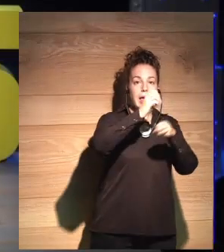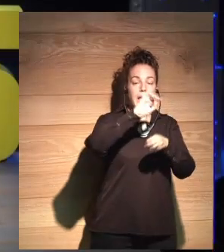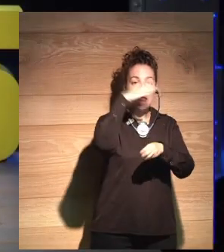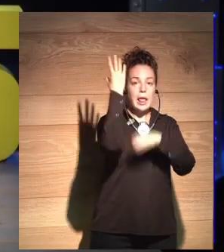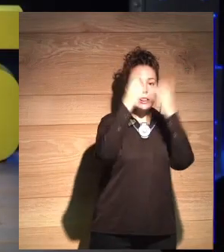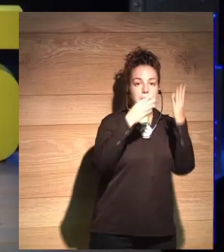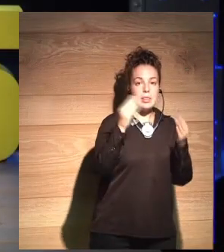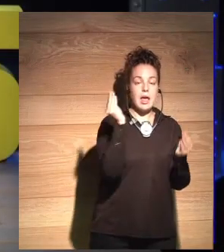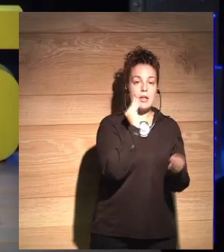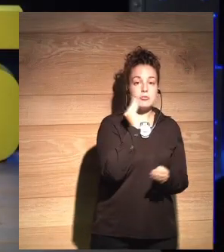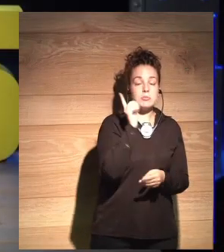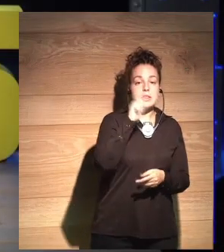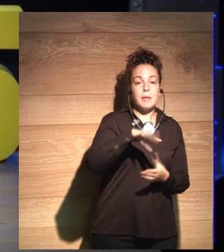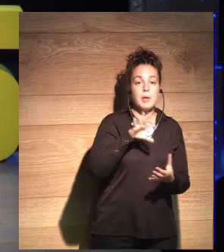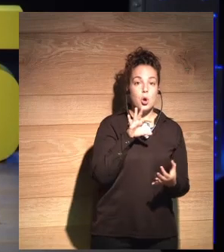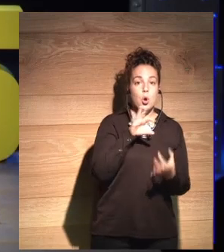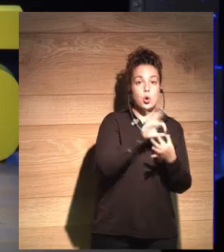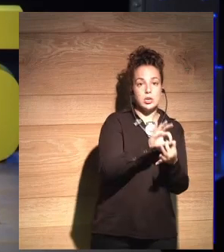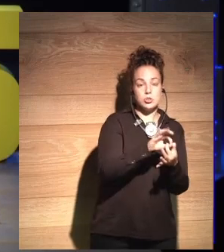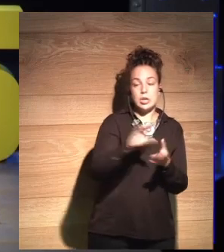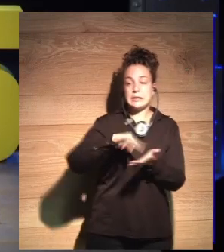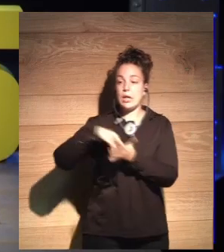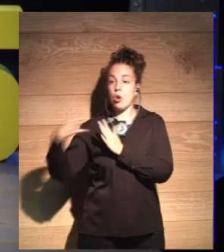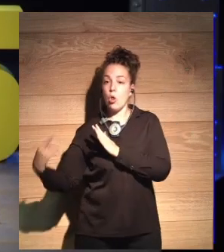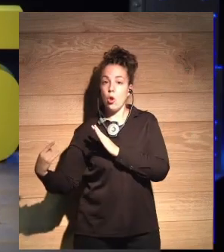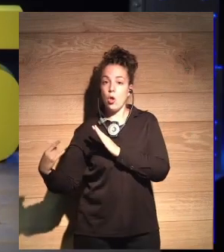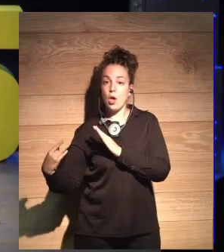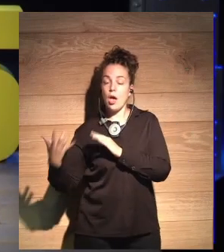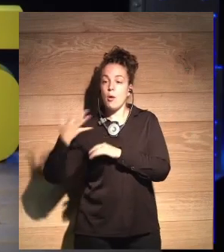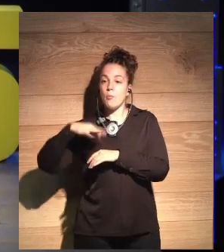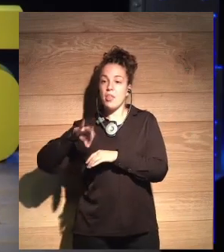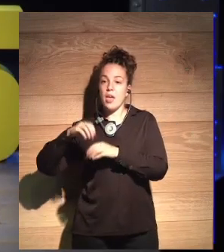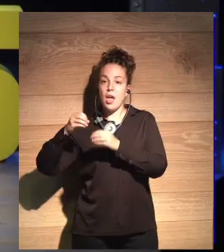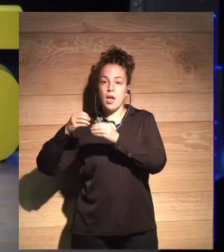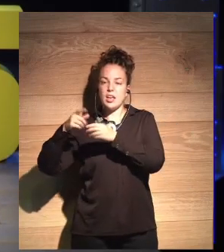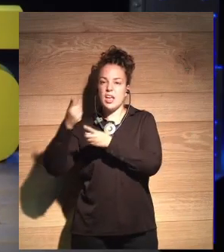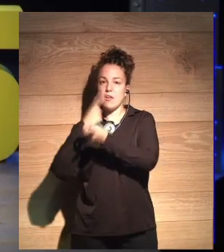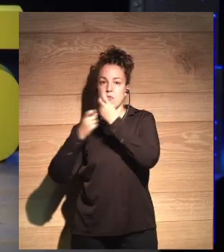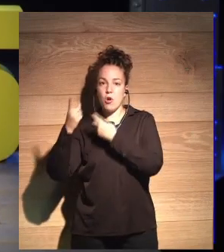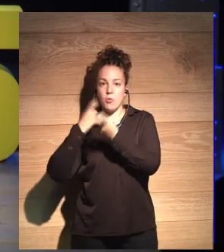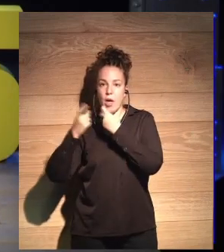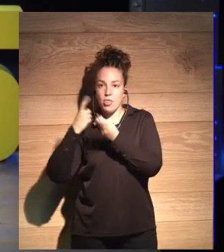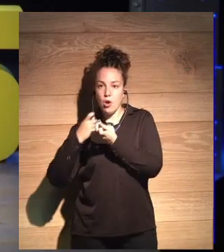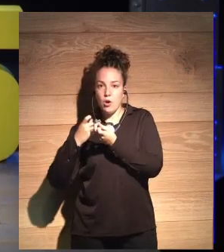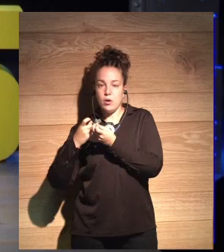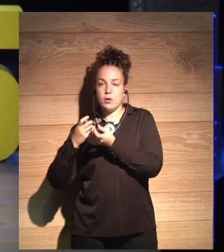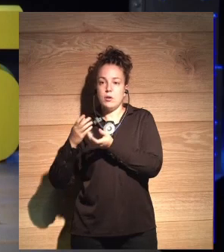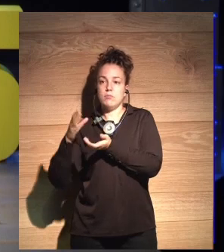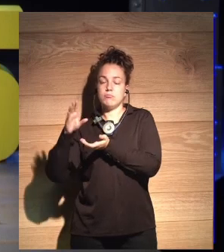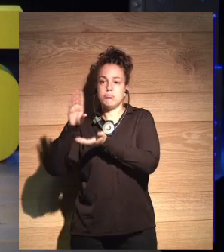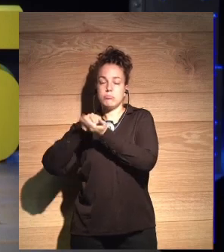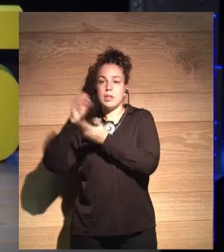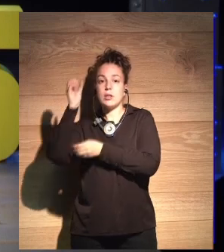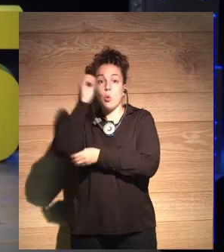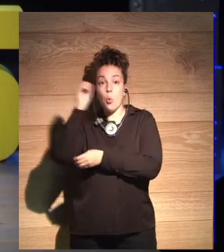curation. Technology is good at going through lots and lots of information. But with Google, we are not